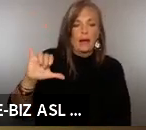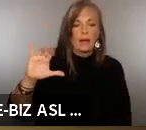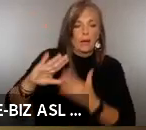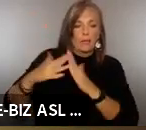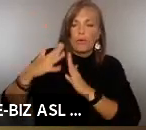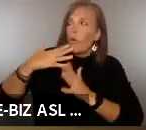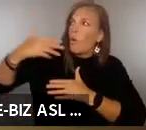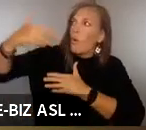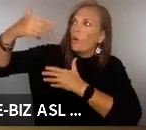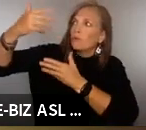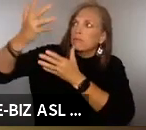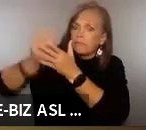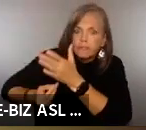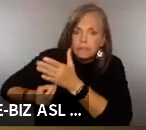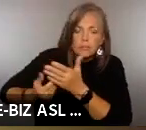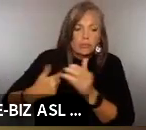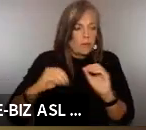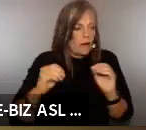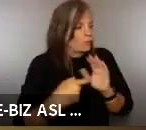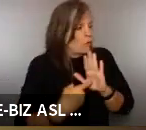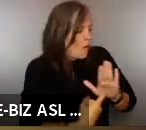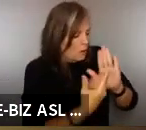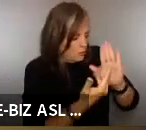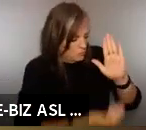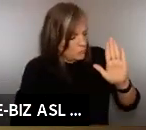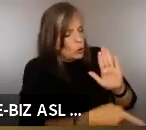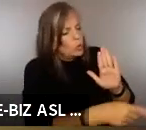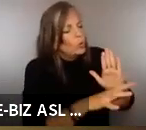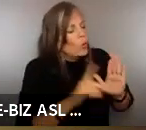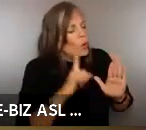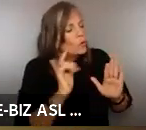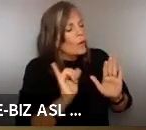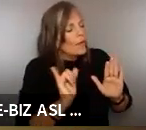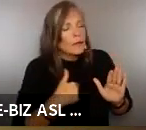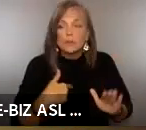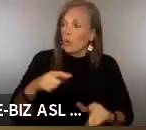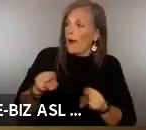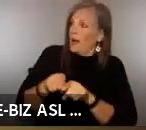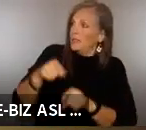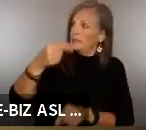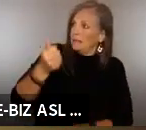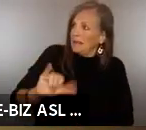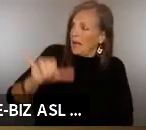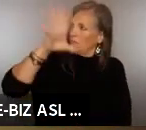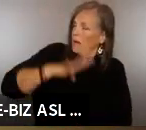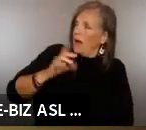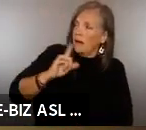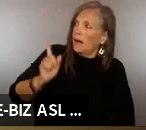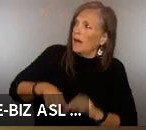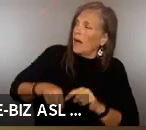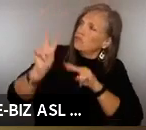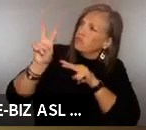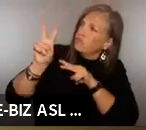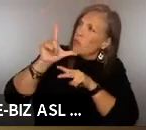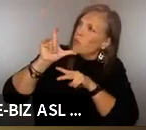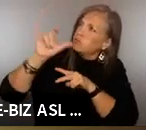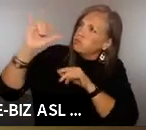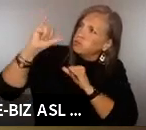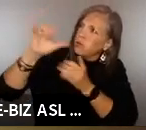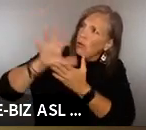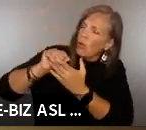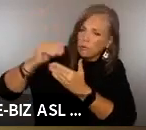old ourselves as gay men. And I think that may be similar because autism and the spectrum are still a